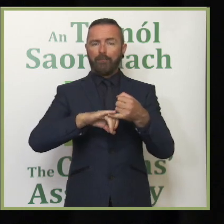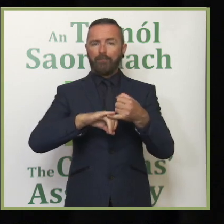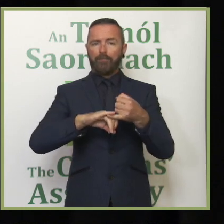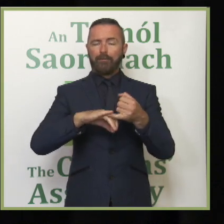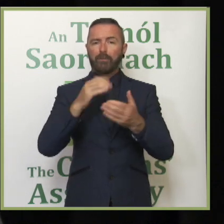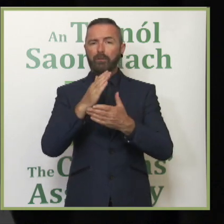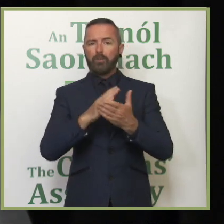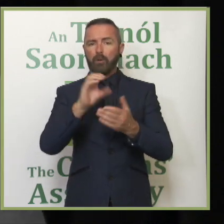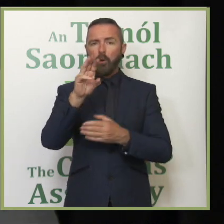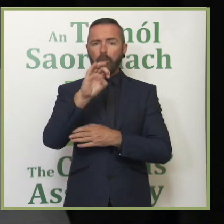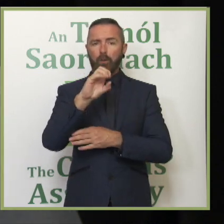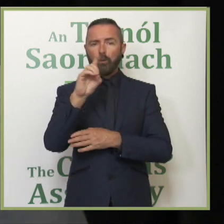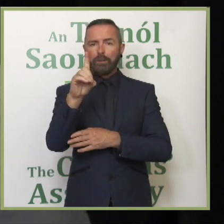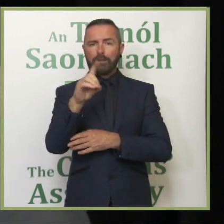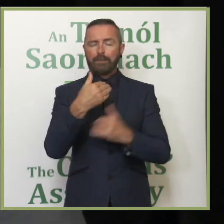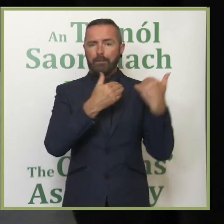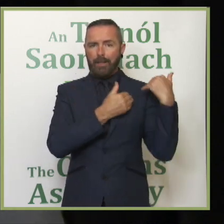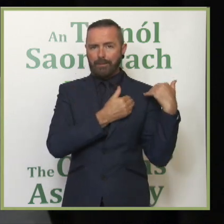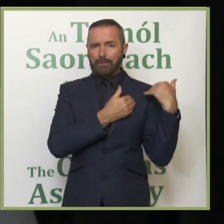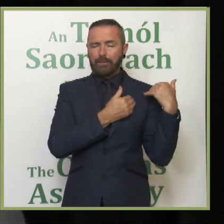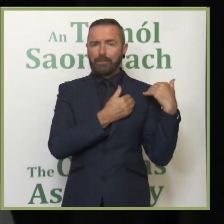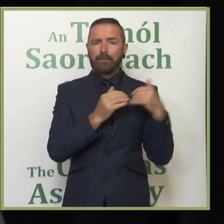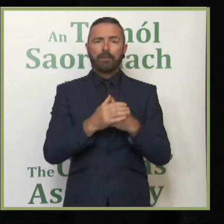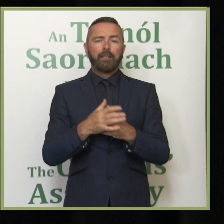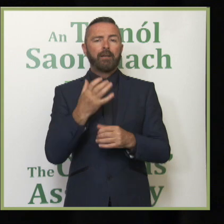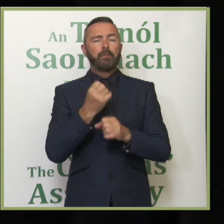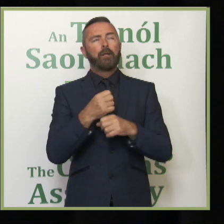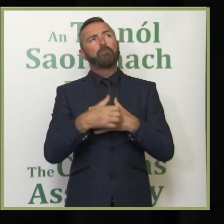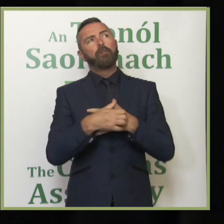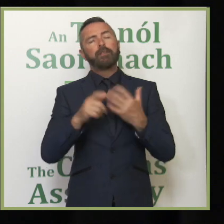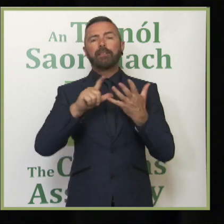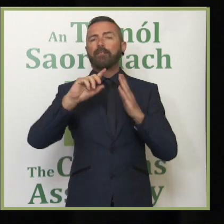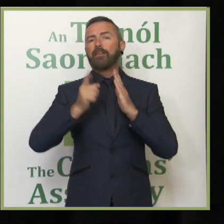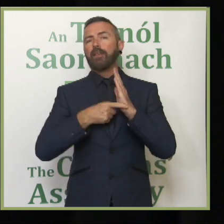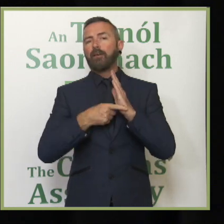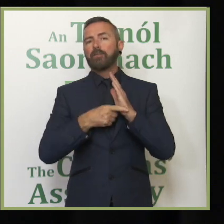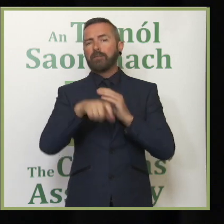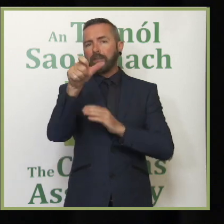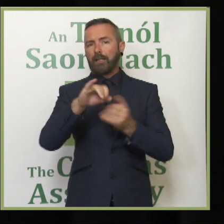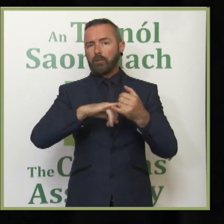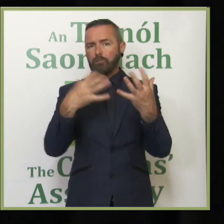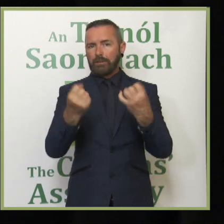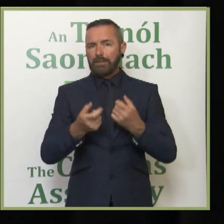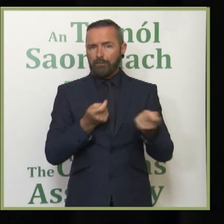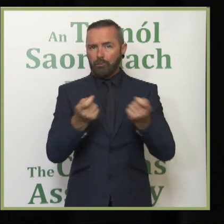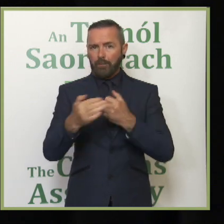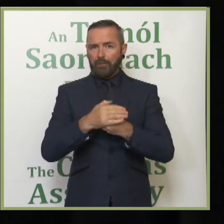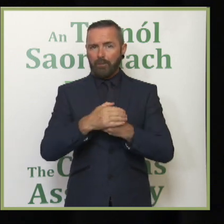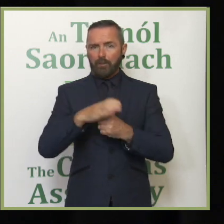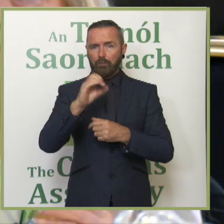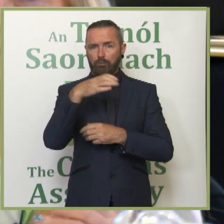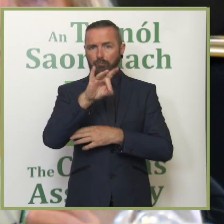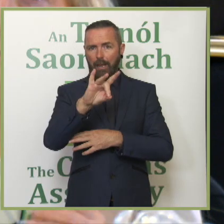dependence. There are about 7,000, an estimated 7,000 clients who've received treatment for crack cocaine